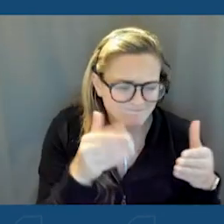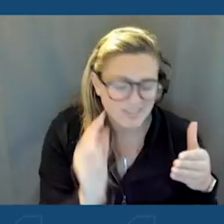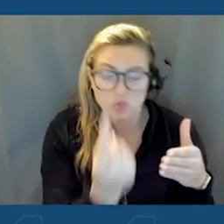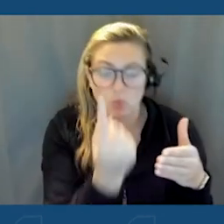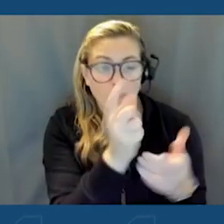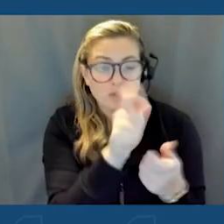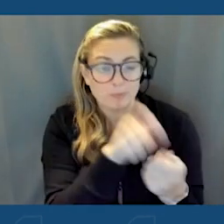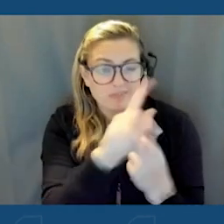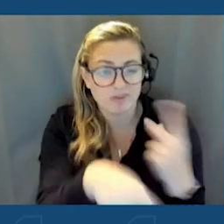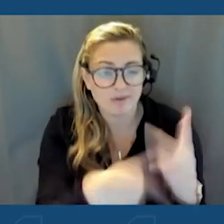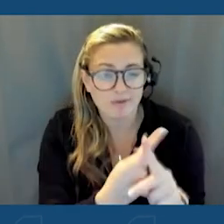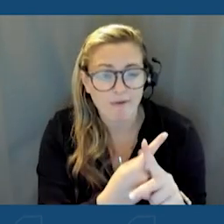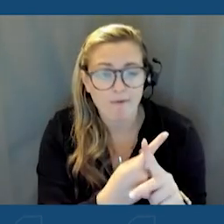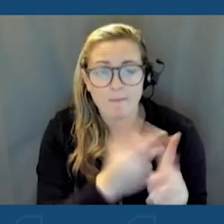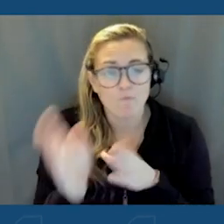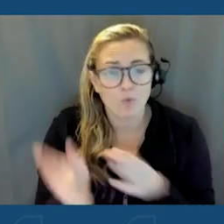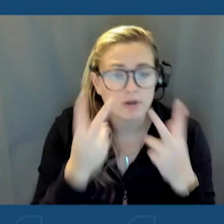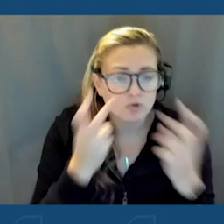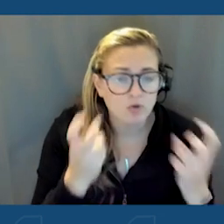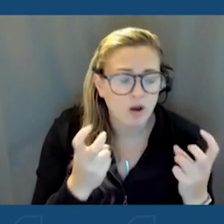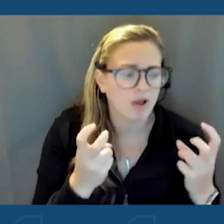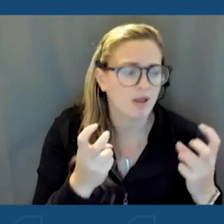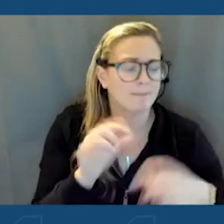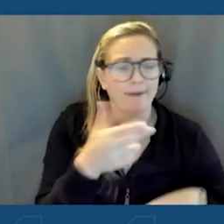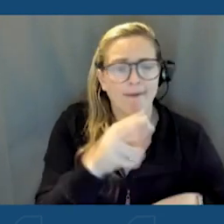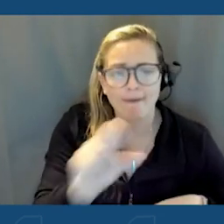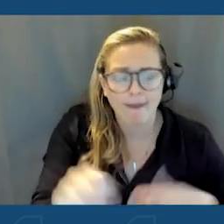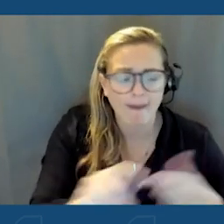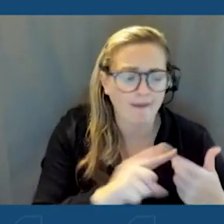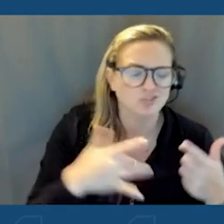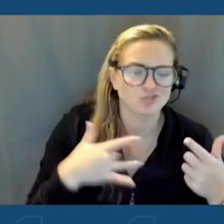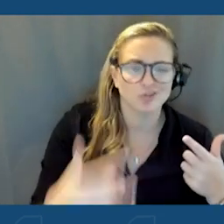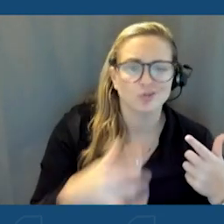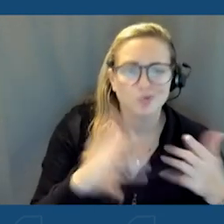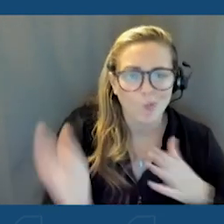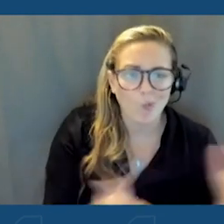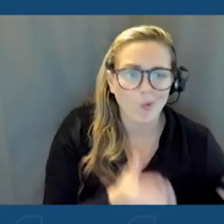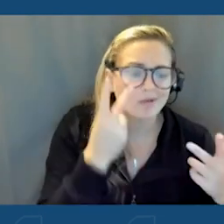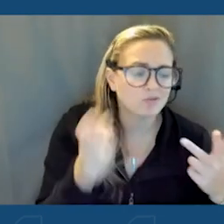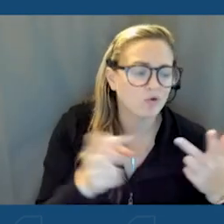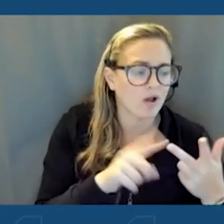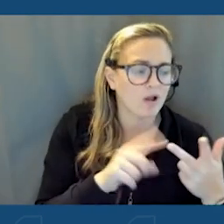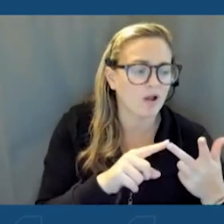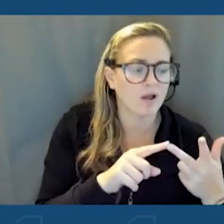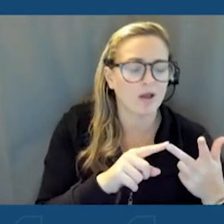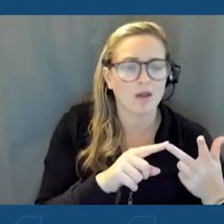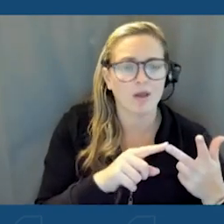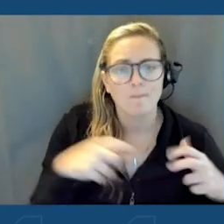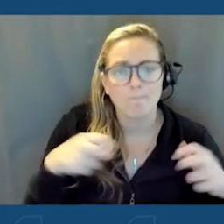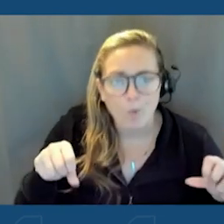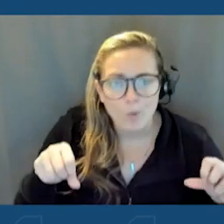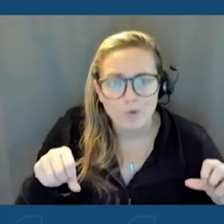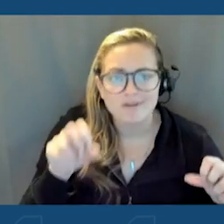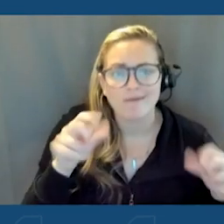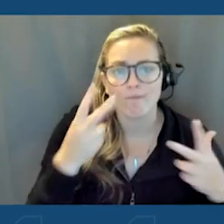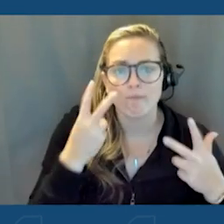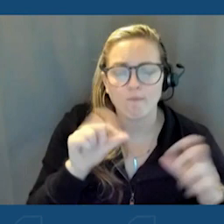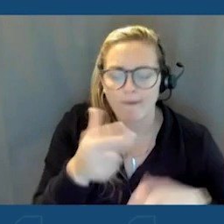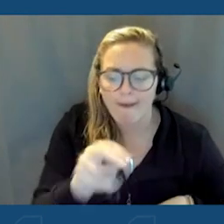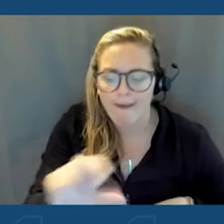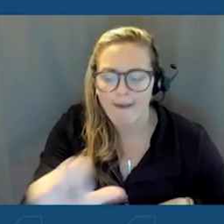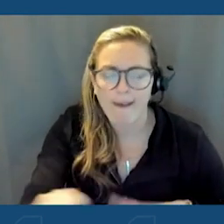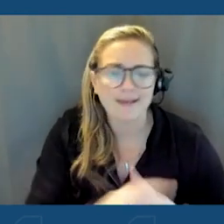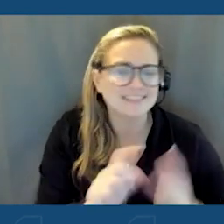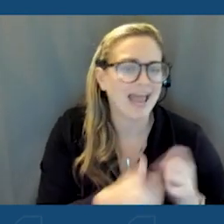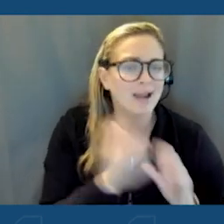type of organized crime, street gangs, traditional organized crime, outlaw motorcycle gangs, any organized